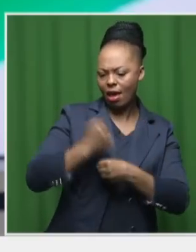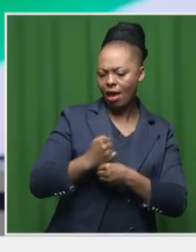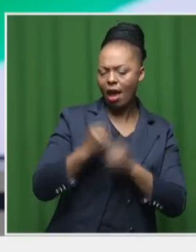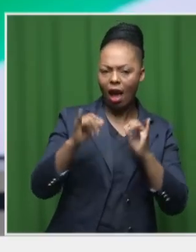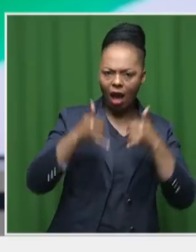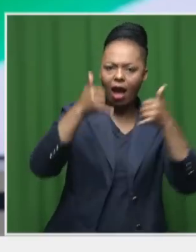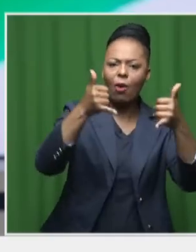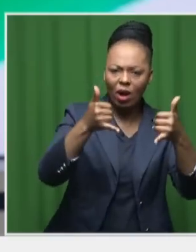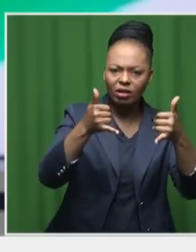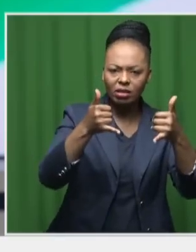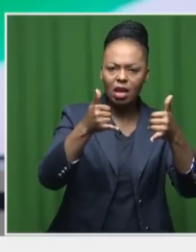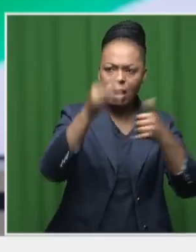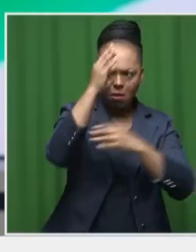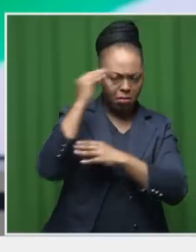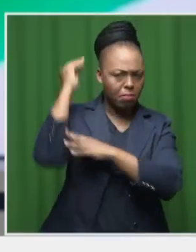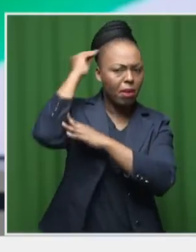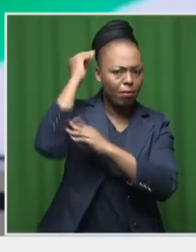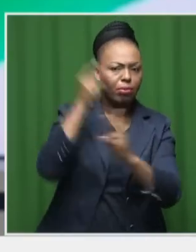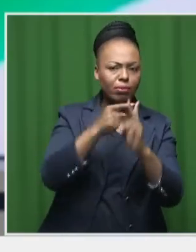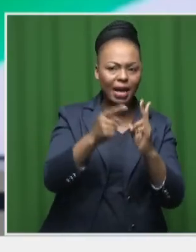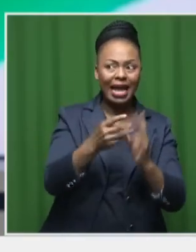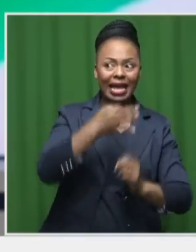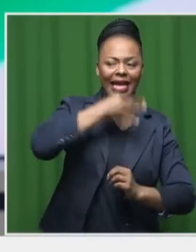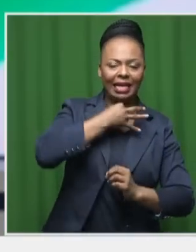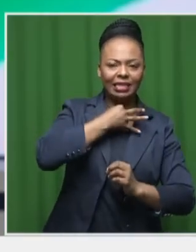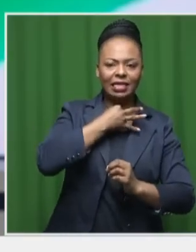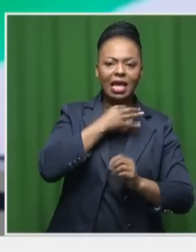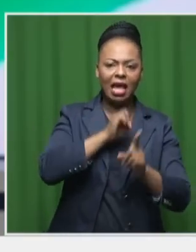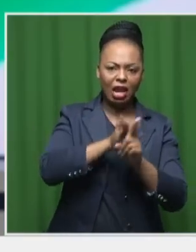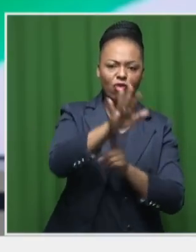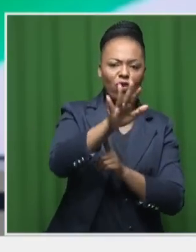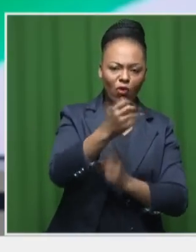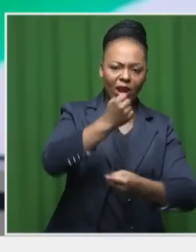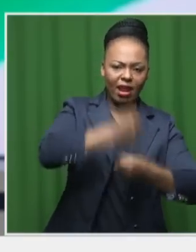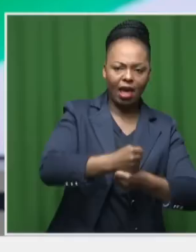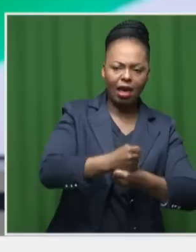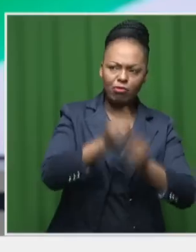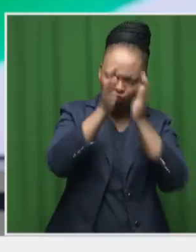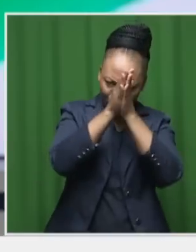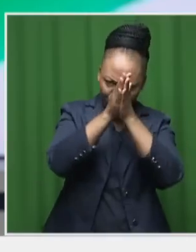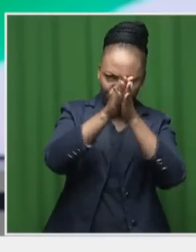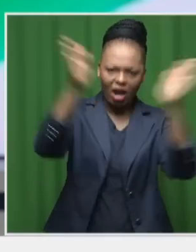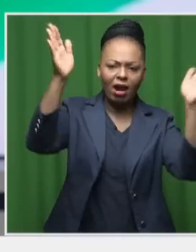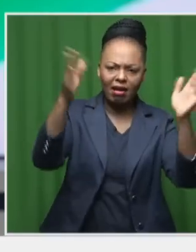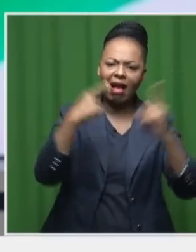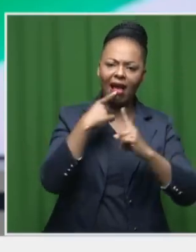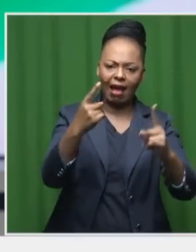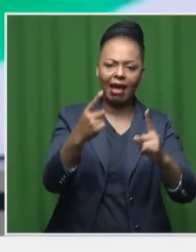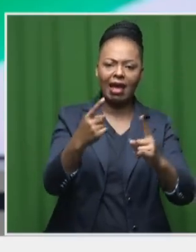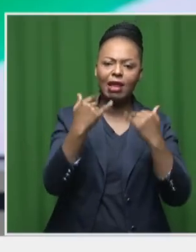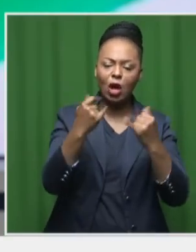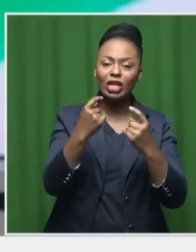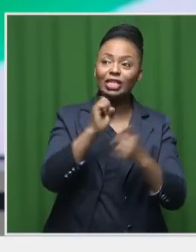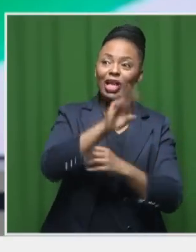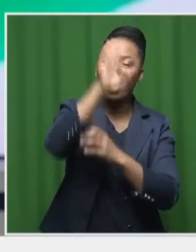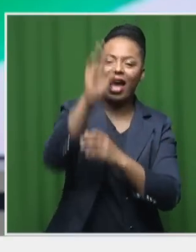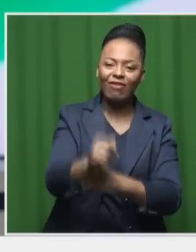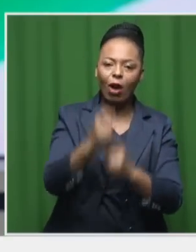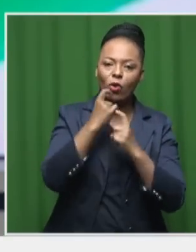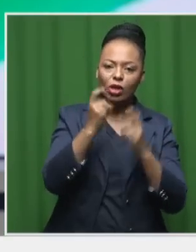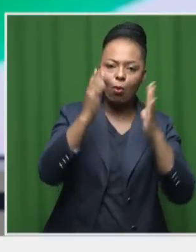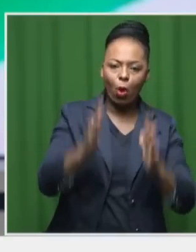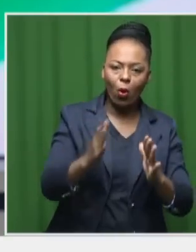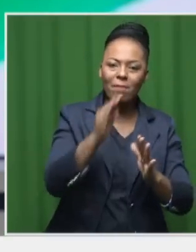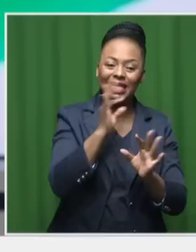awards function. They were the Risk Influencer of the Year, and we made it generic. We made it the South African whistleblowers. We didn't name any specific